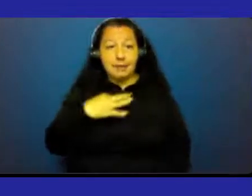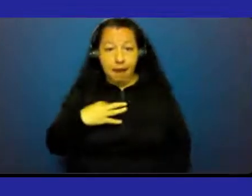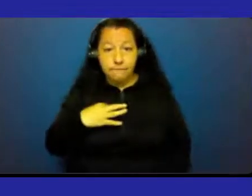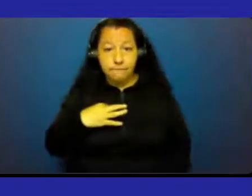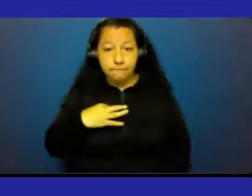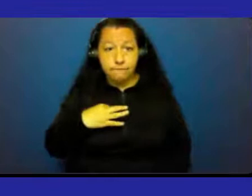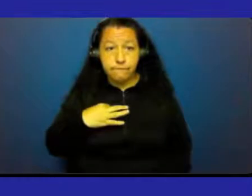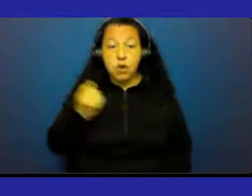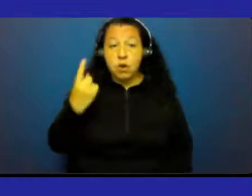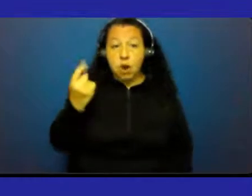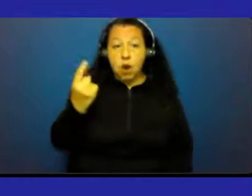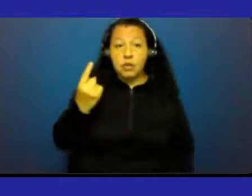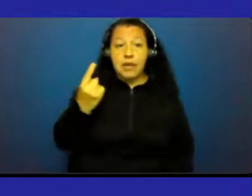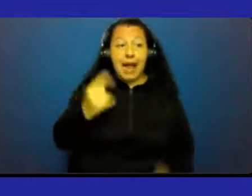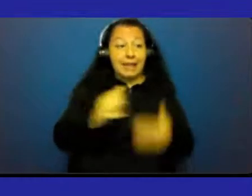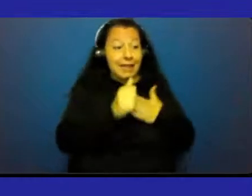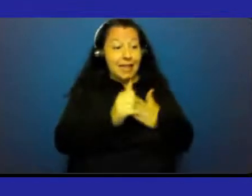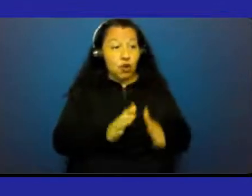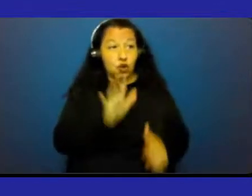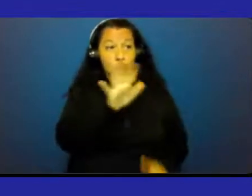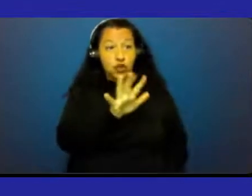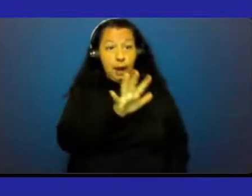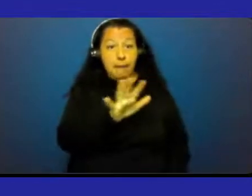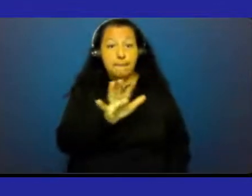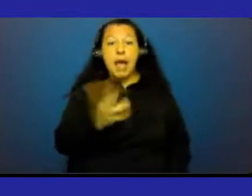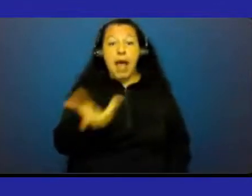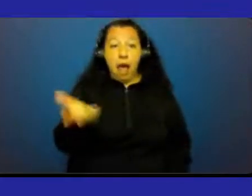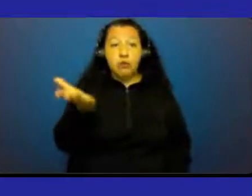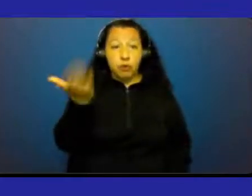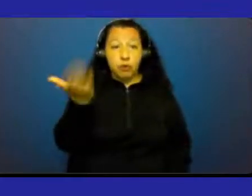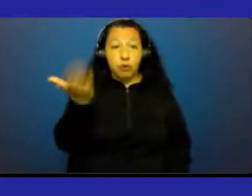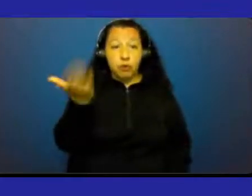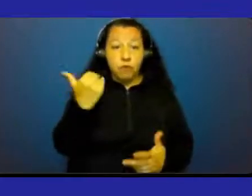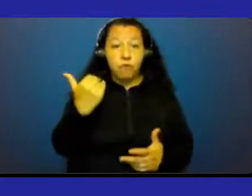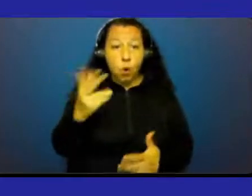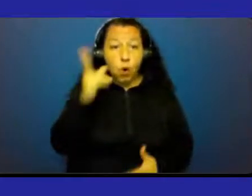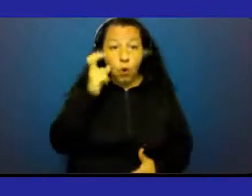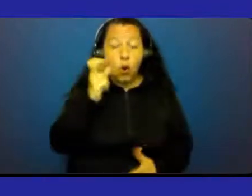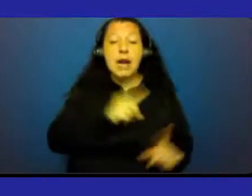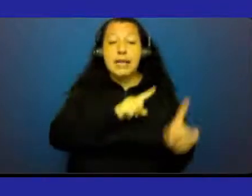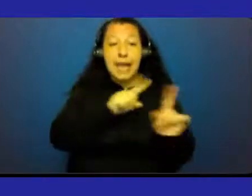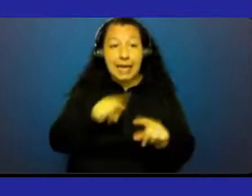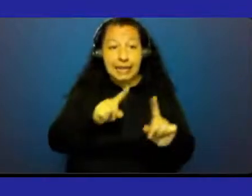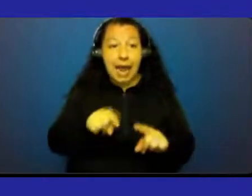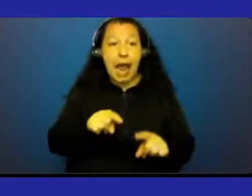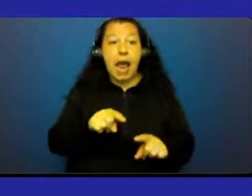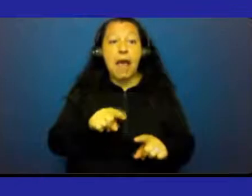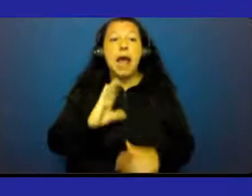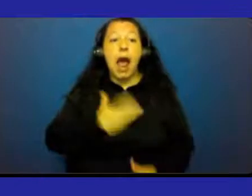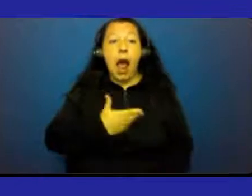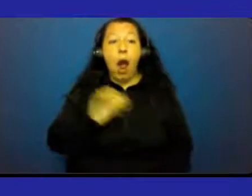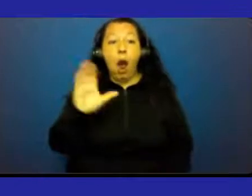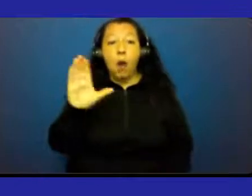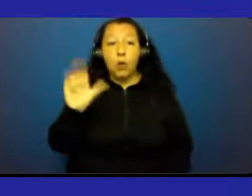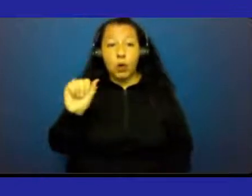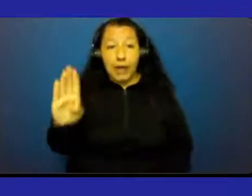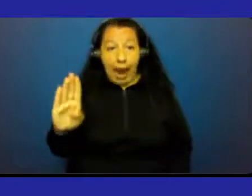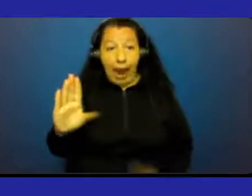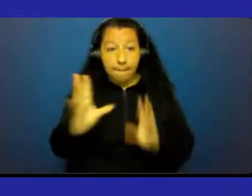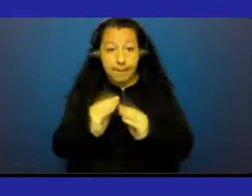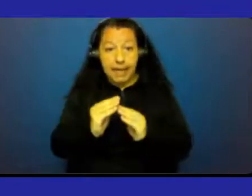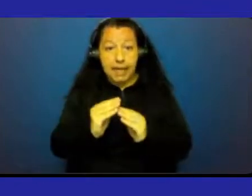The hospital leadership, as you would have heard before, attends all our CAB meetings with the